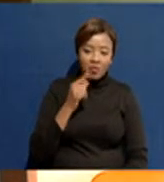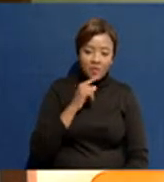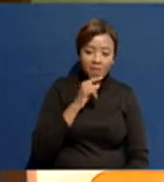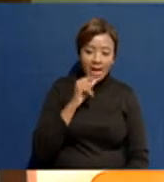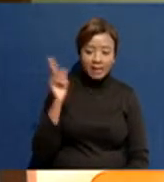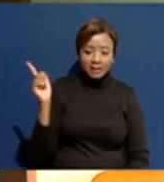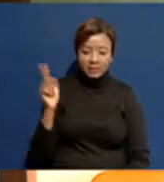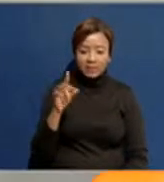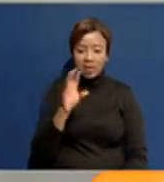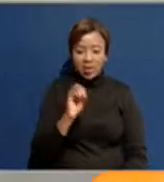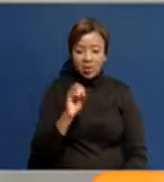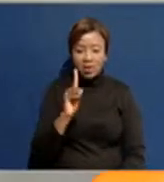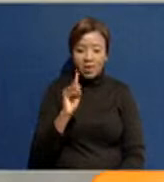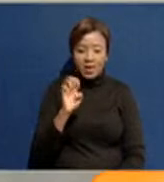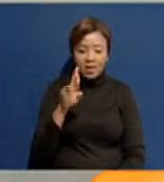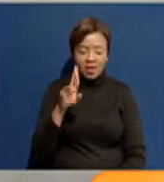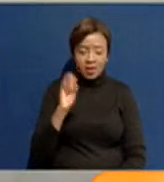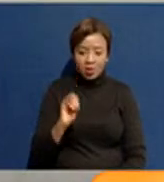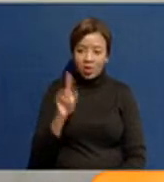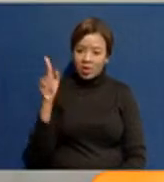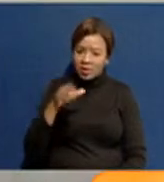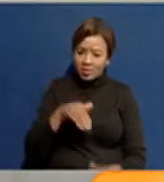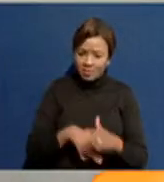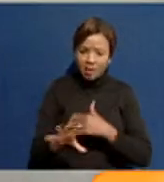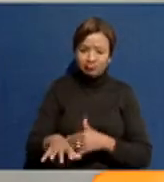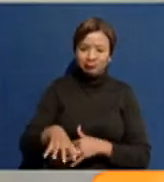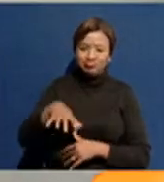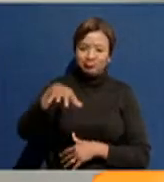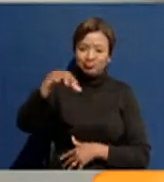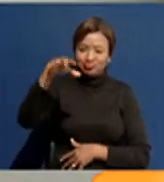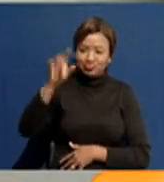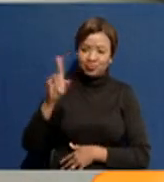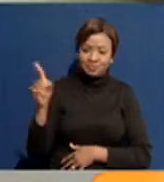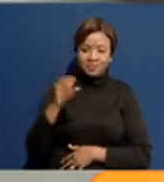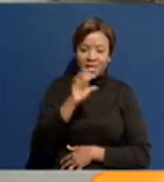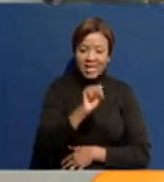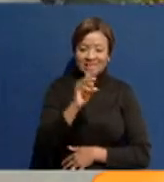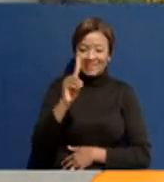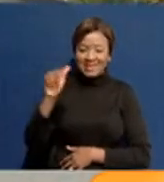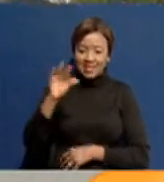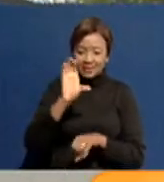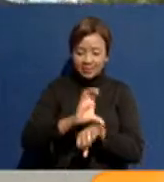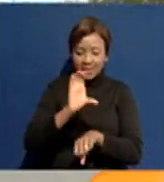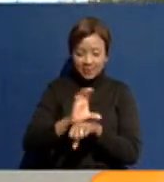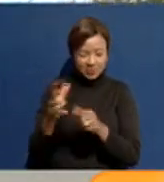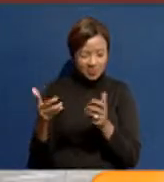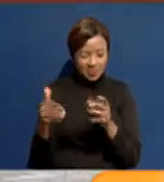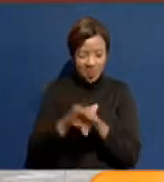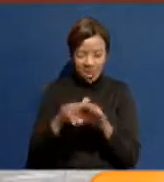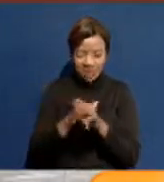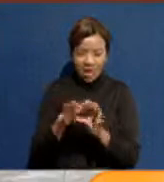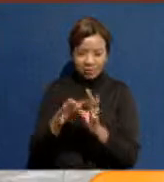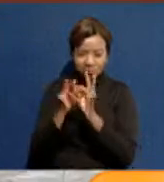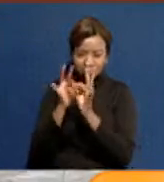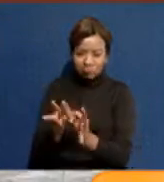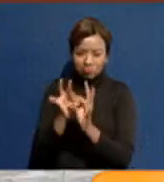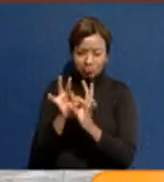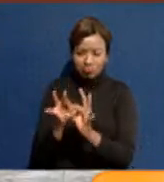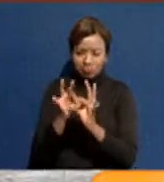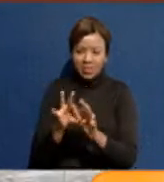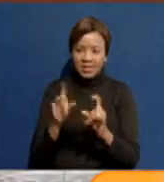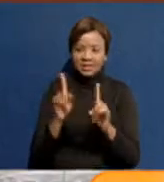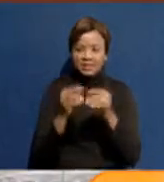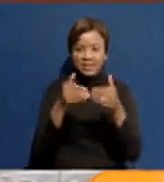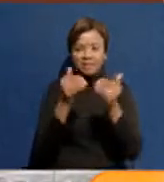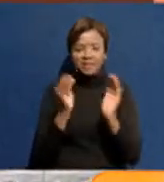Residents say he grew up as a staunch member of the Ngodhe SDA Church. His family reminiscing